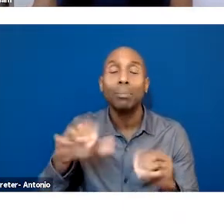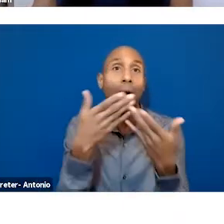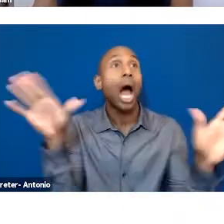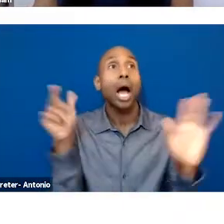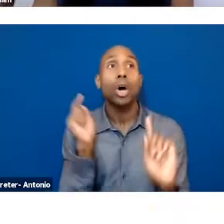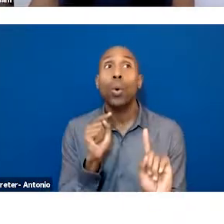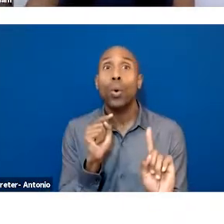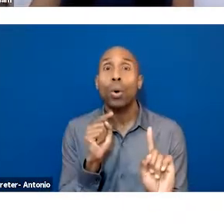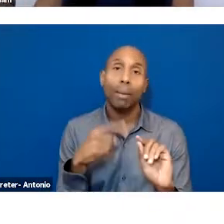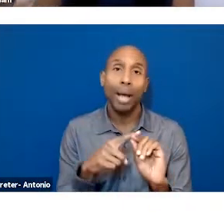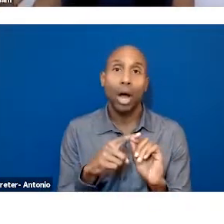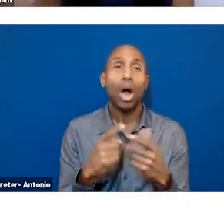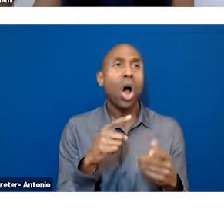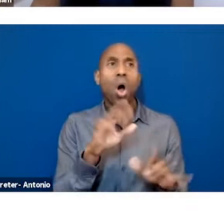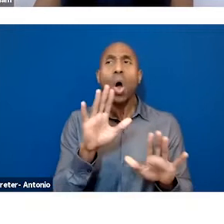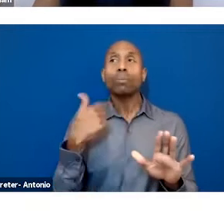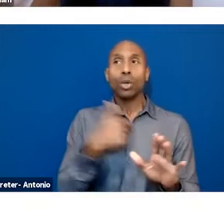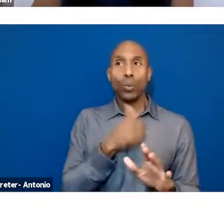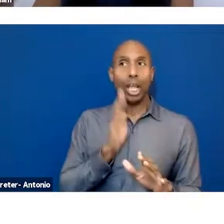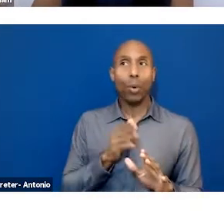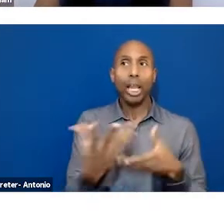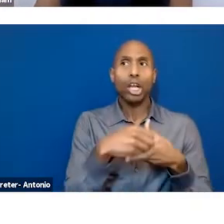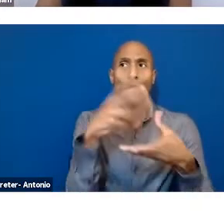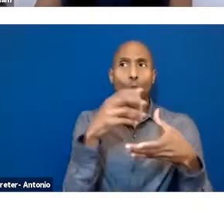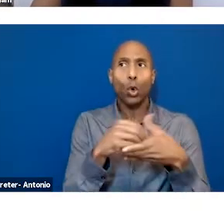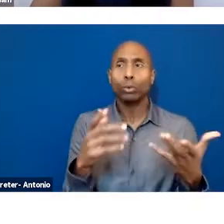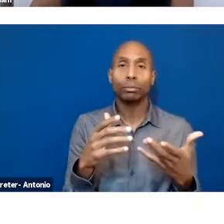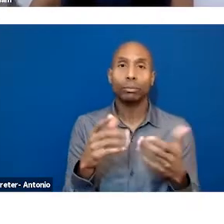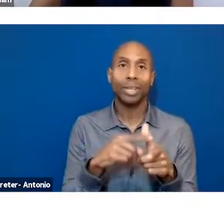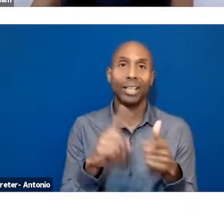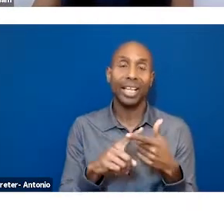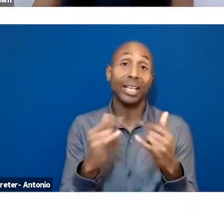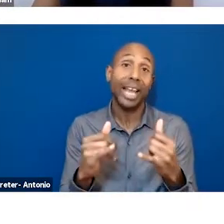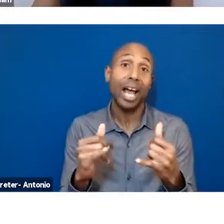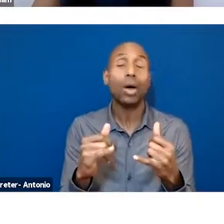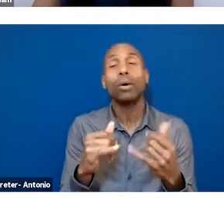right, are just band-aids that cover over rather than deal with the